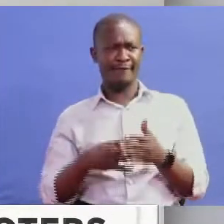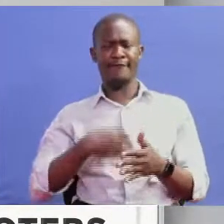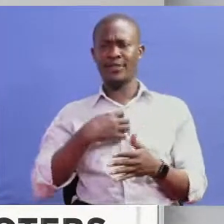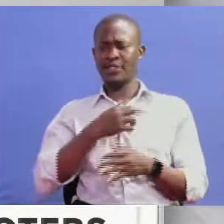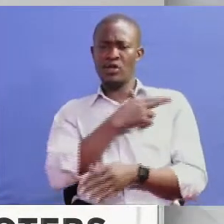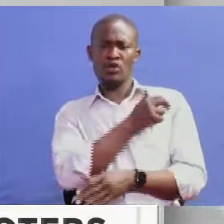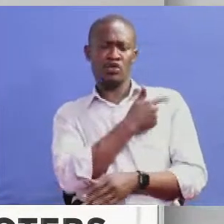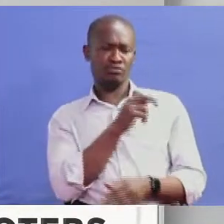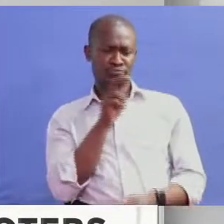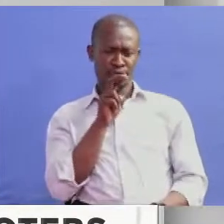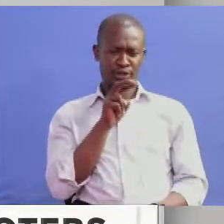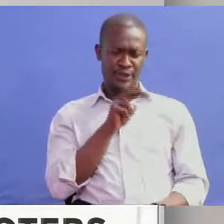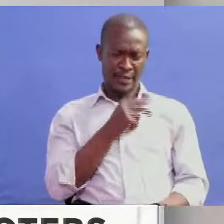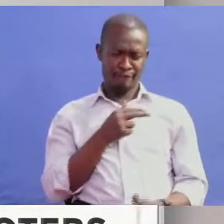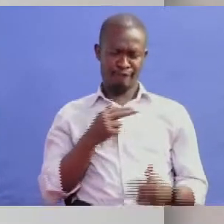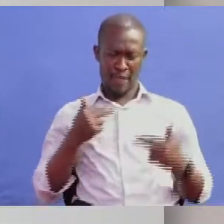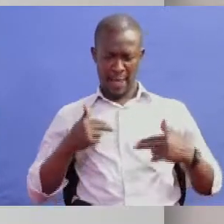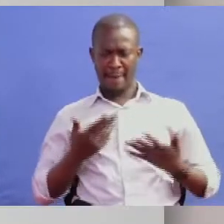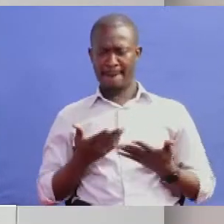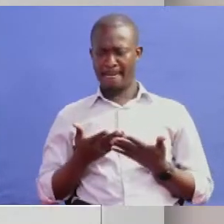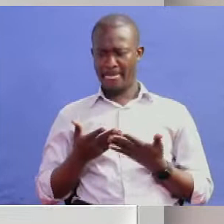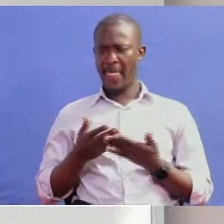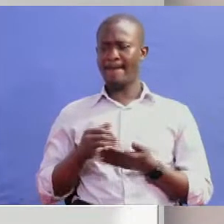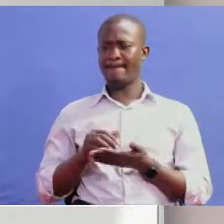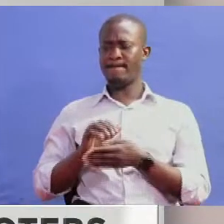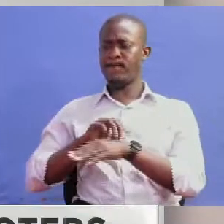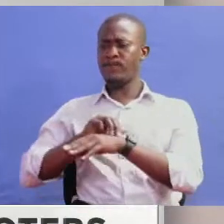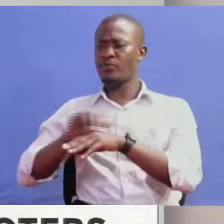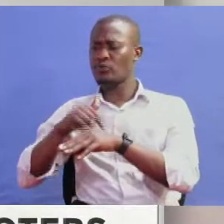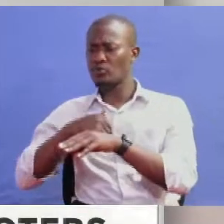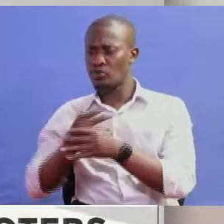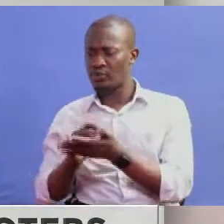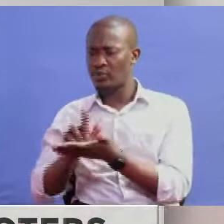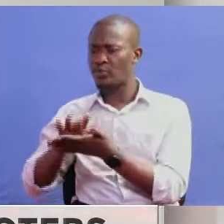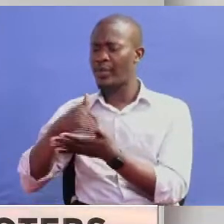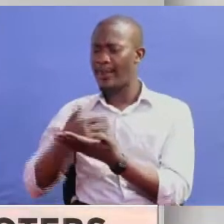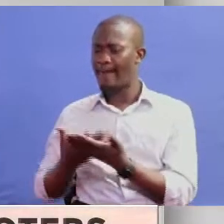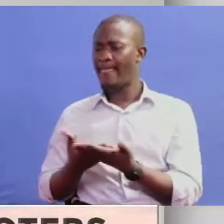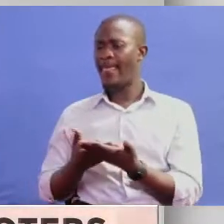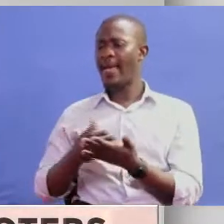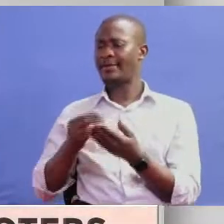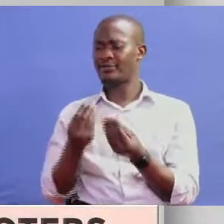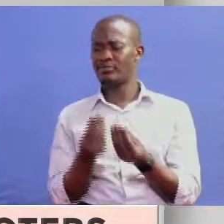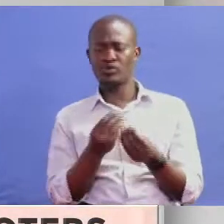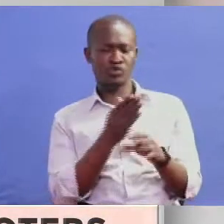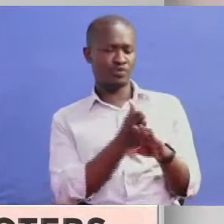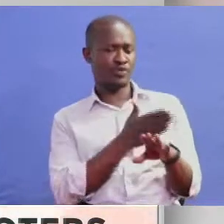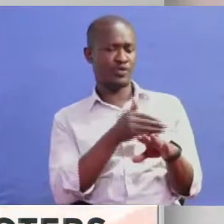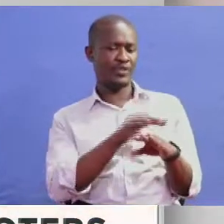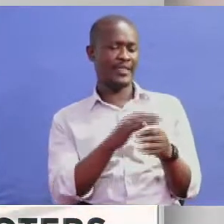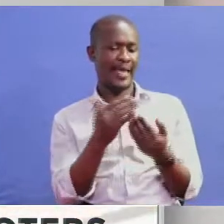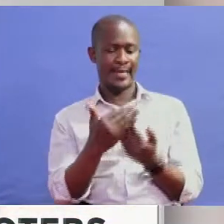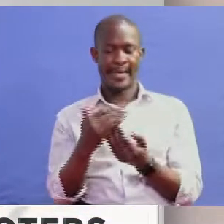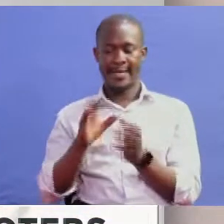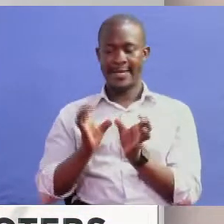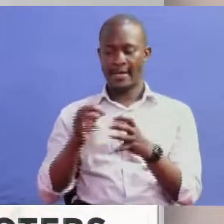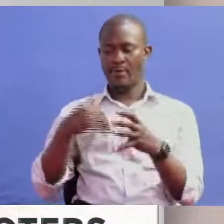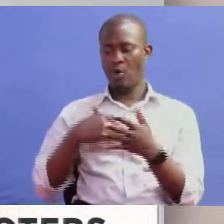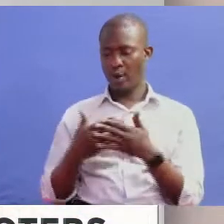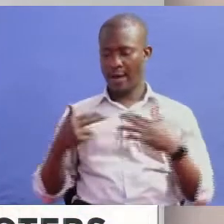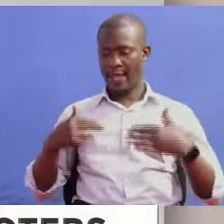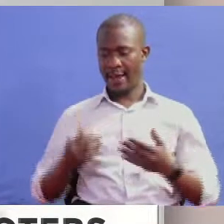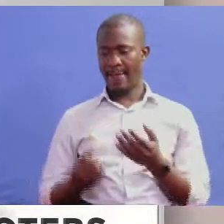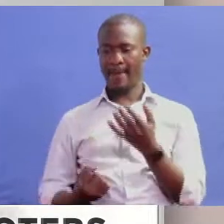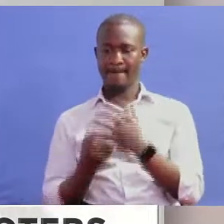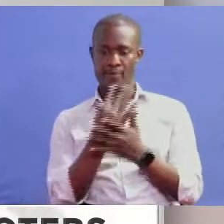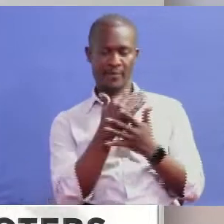health situations, delivering key health messages, treating common ailments and minor injuries, guiding the community on health improvement and